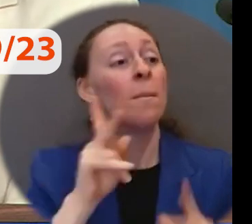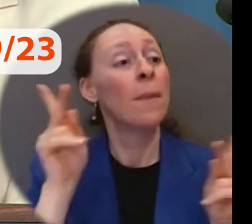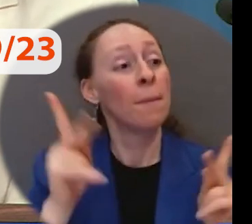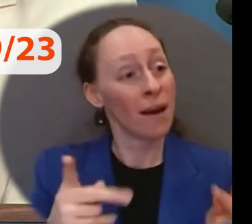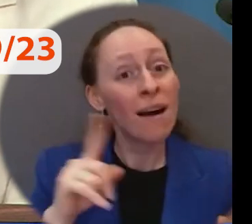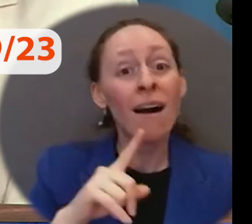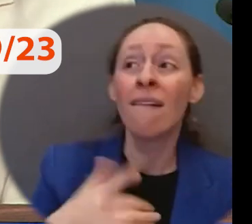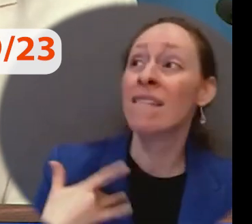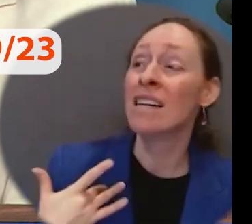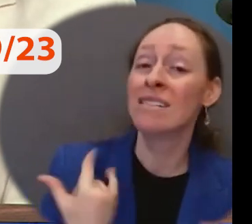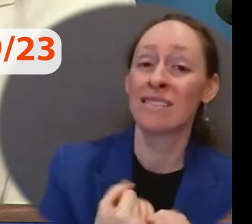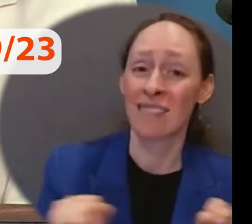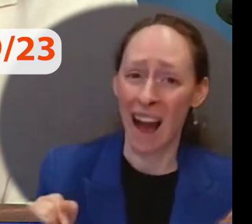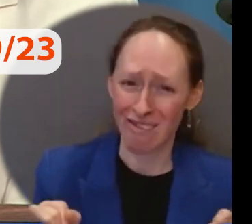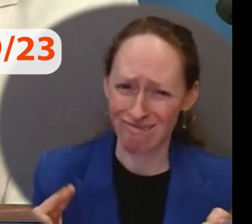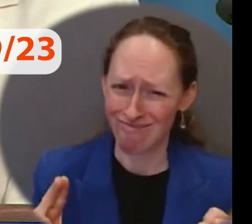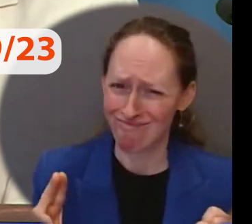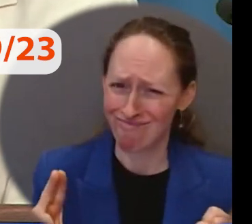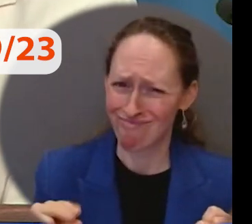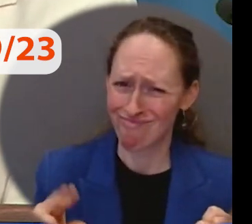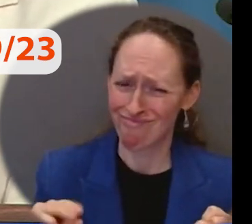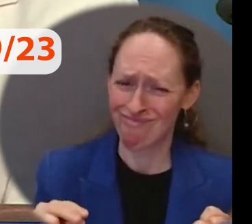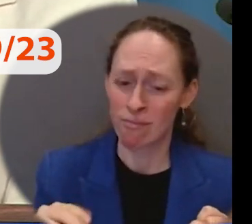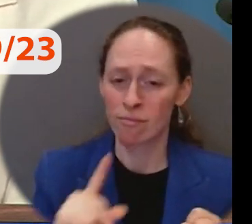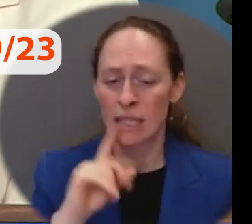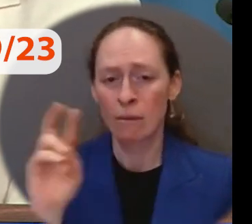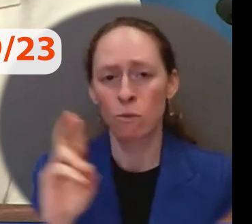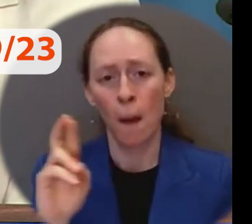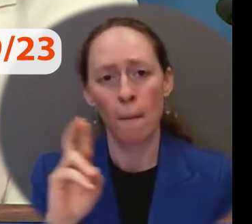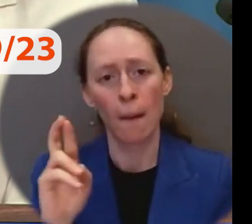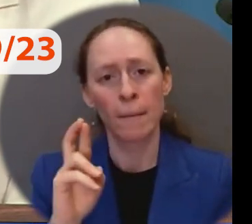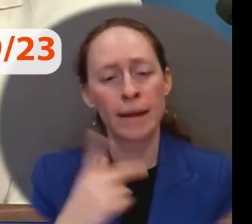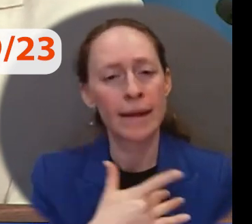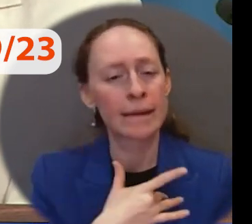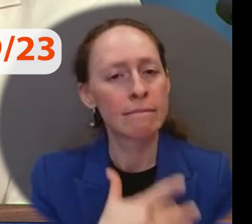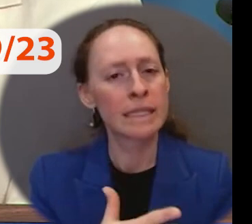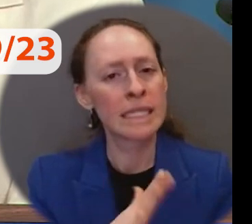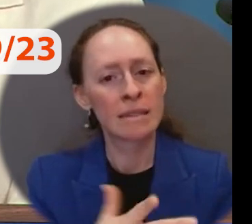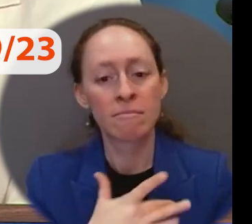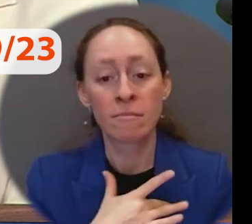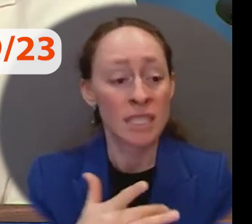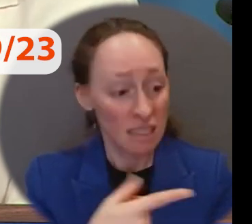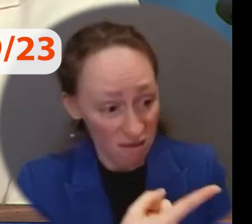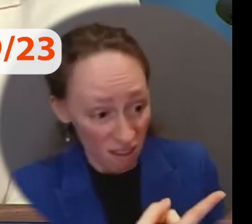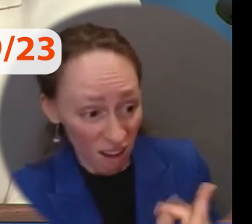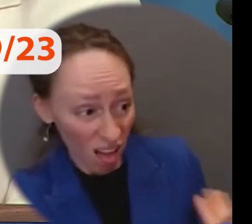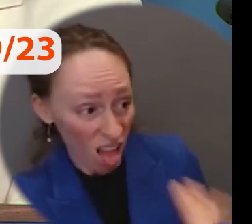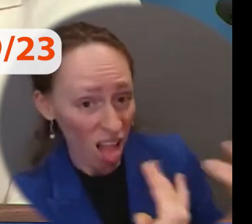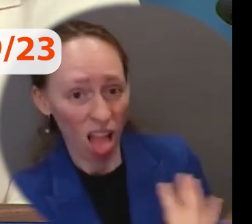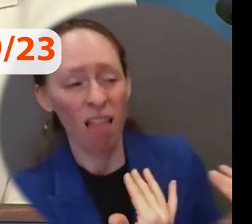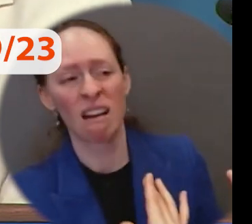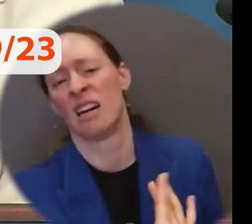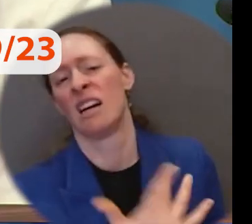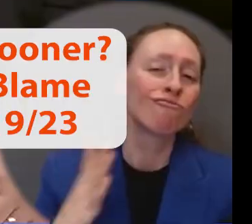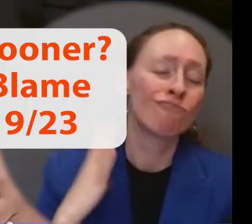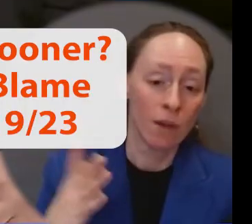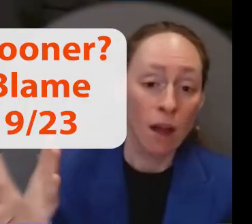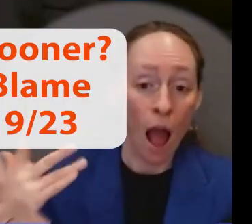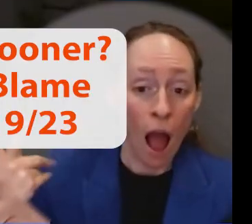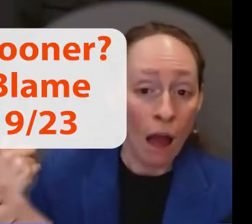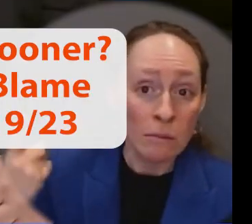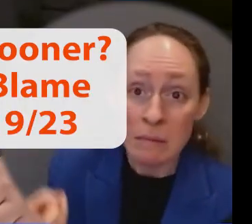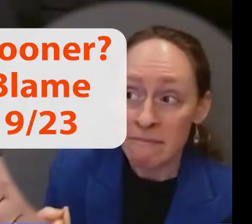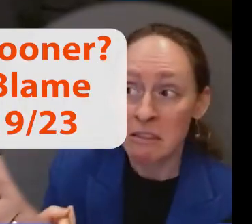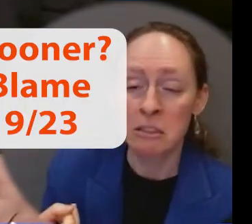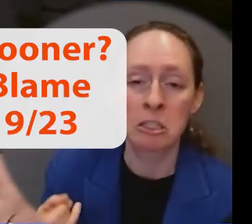Republicans tend to do. Certain Republicans tend to do is dehumanize immigrants and also demonize them, and that's what we're seeing here. There's